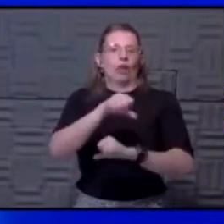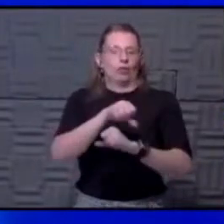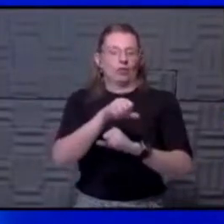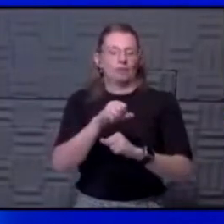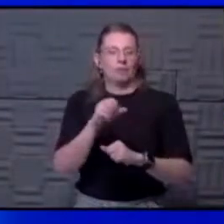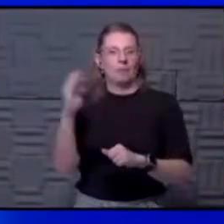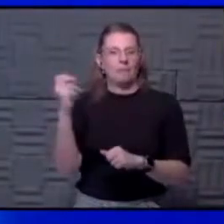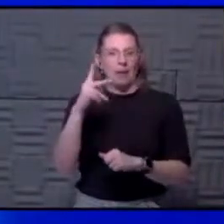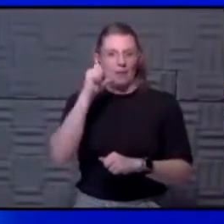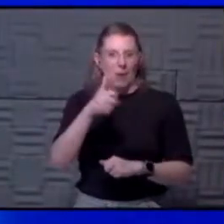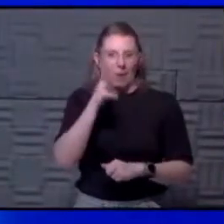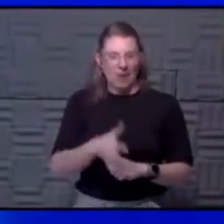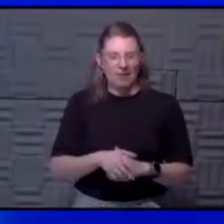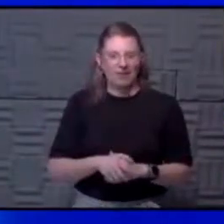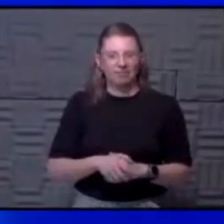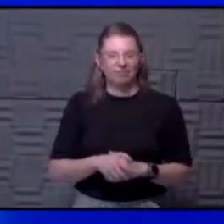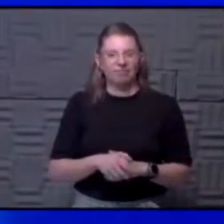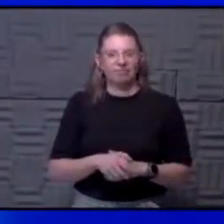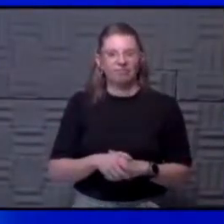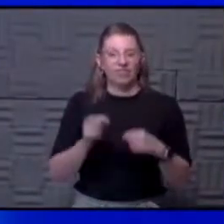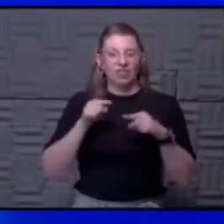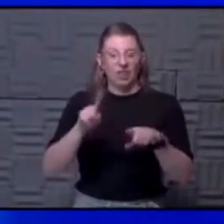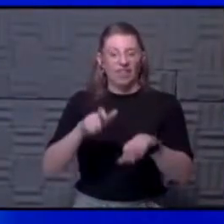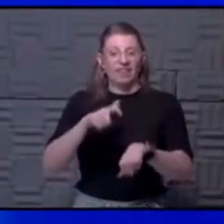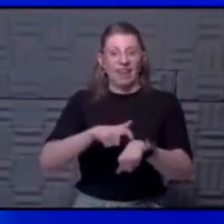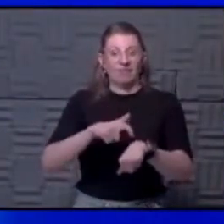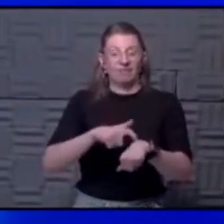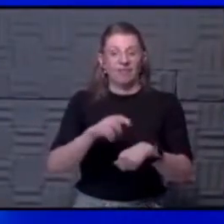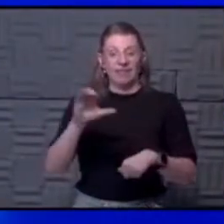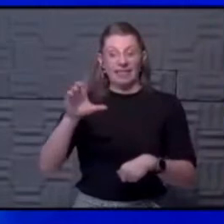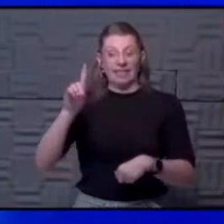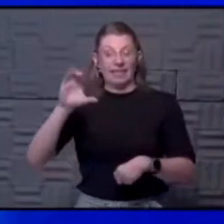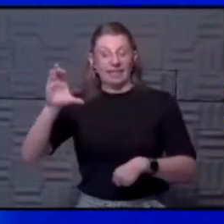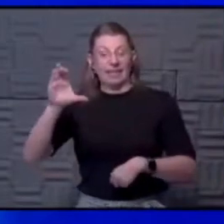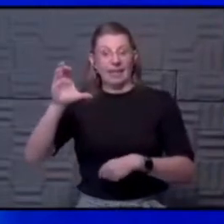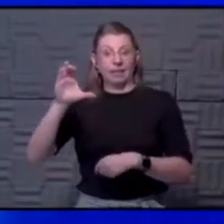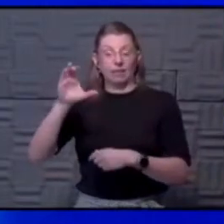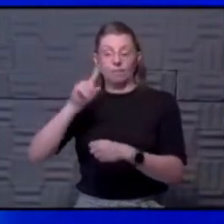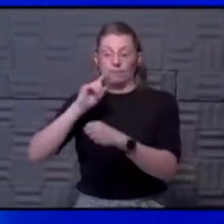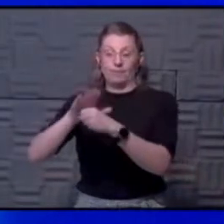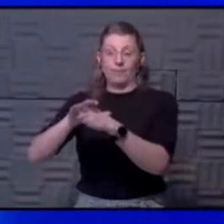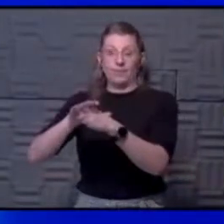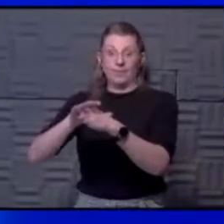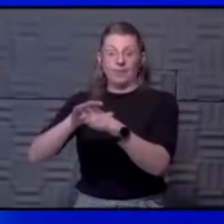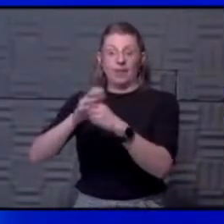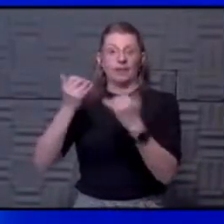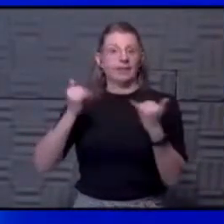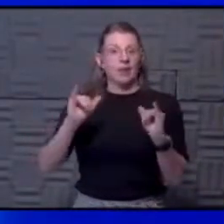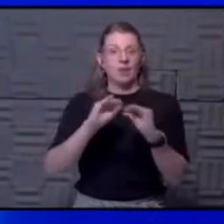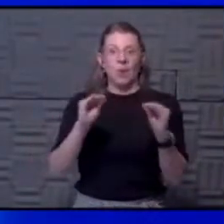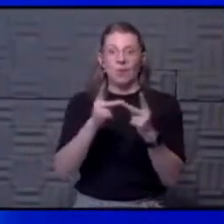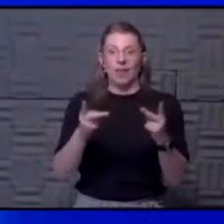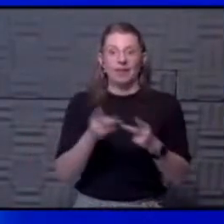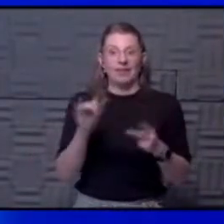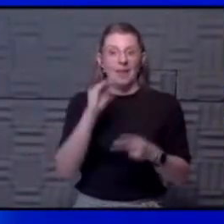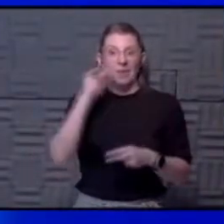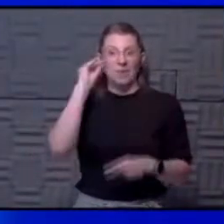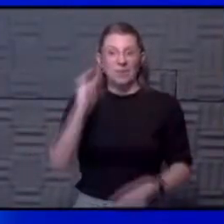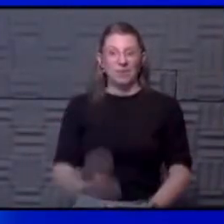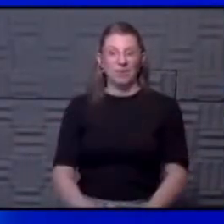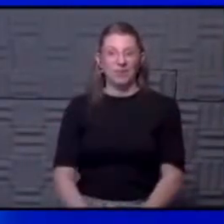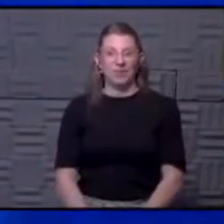We'll be back tomorrow. And in the meantime, even as the CDC has just reaffirmed, there's still no place like home.